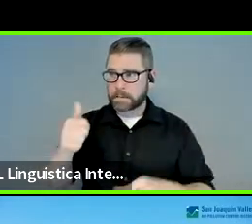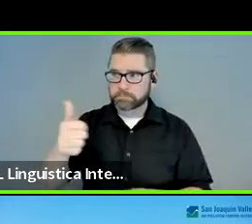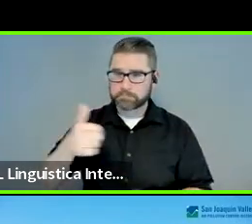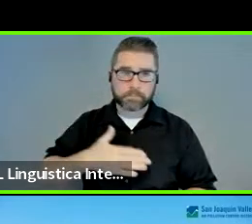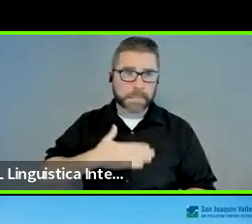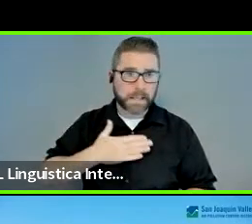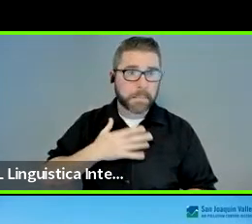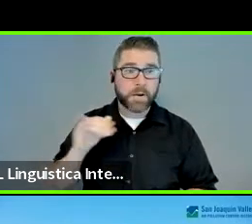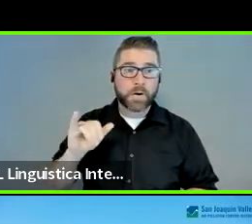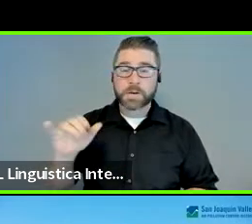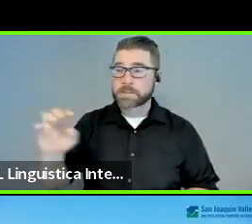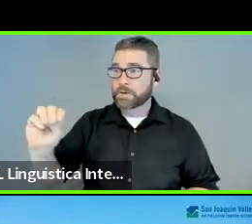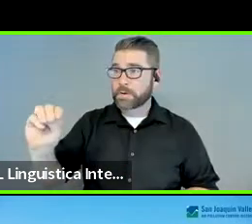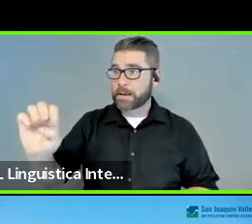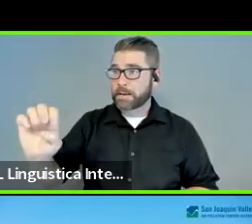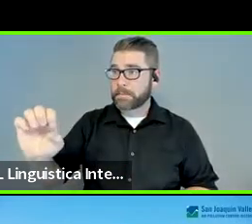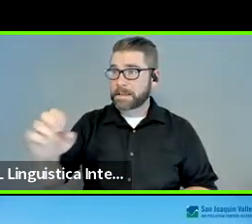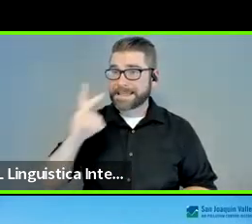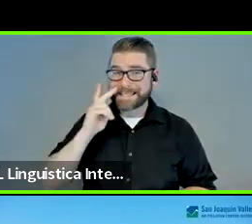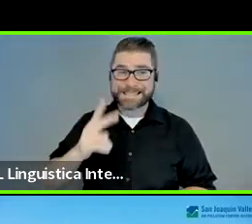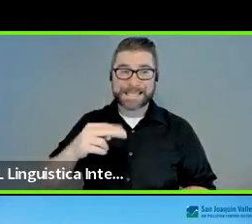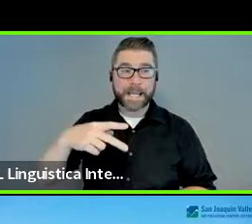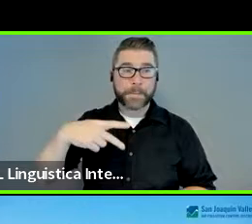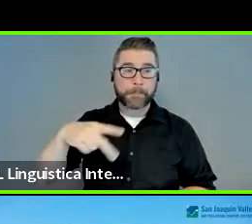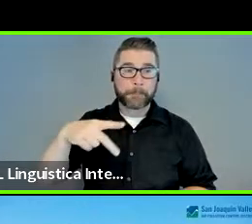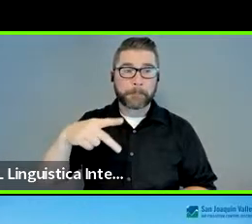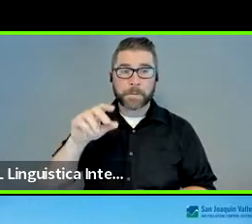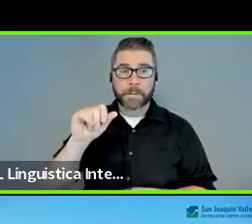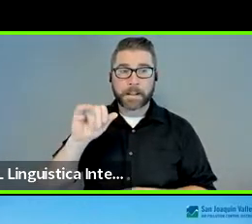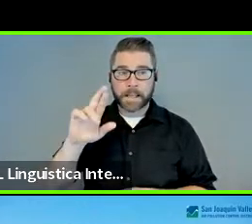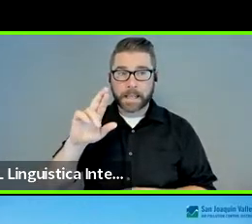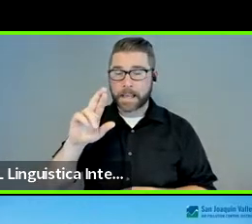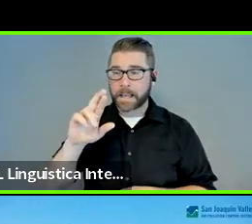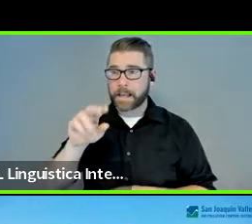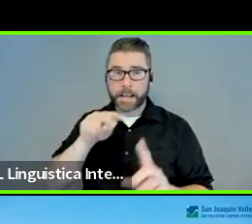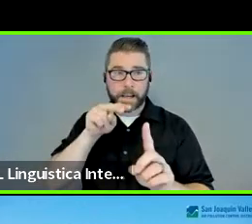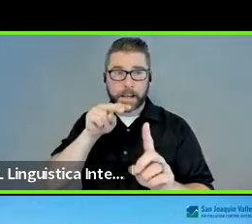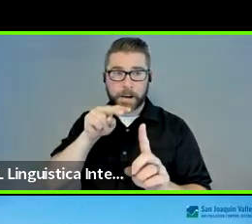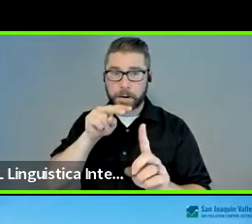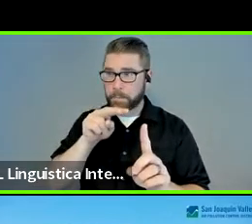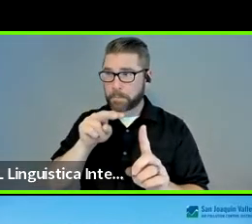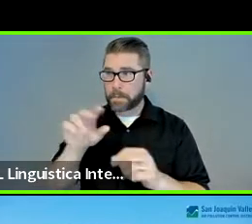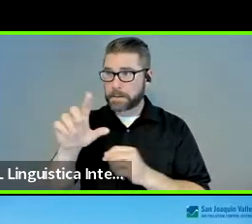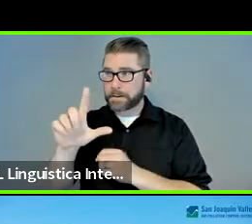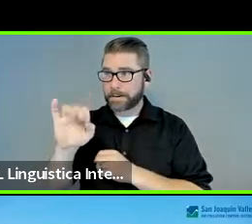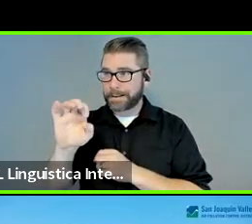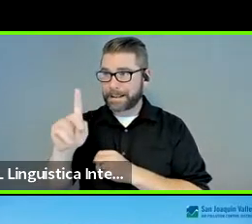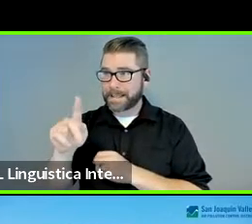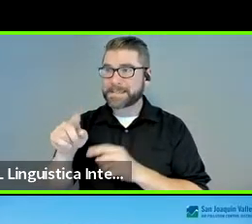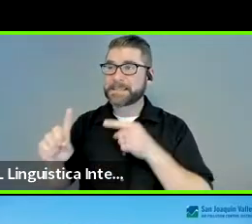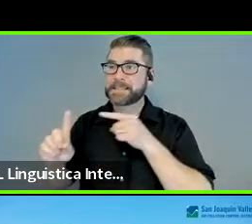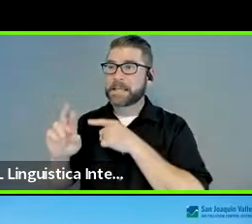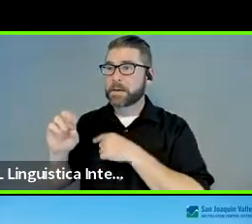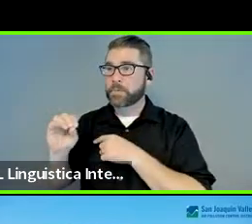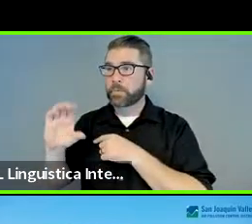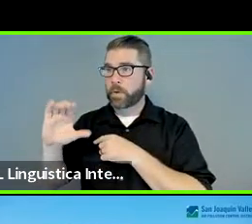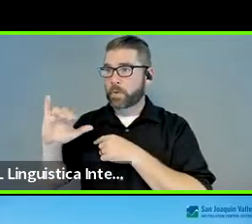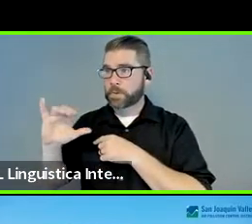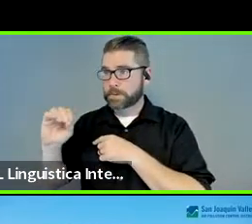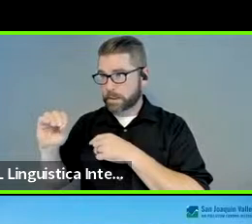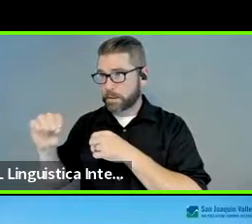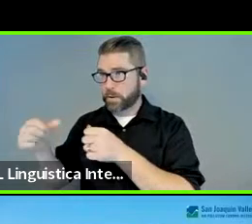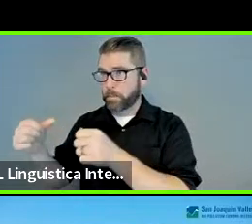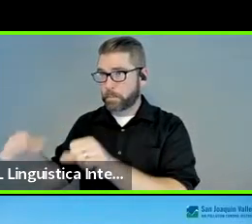Elizabeth, to the Purple Air Monitors link that Rocio posted in the chat. So at this time, we'd like to invite the